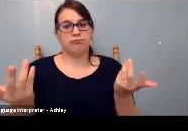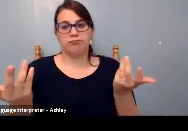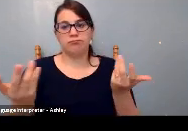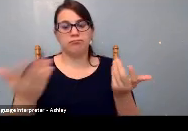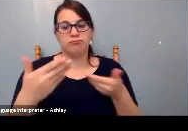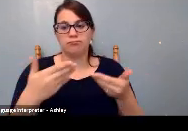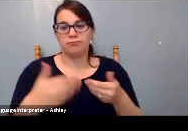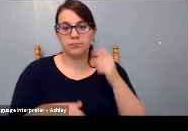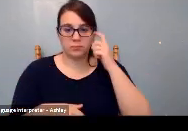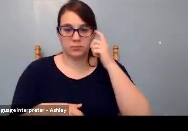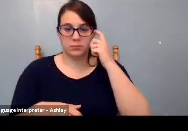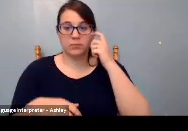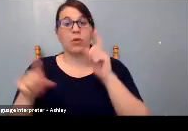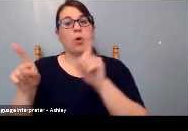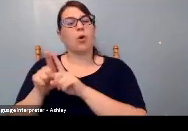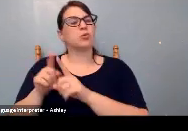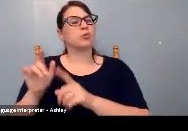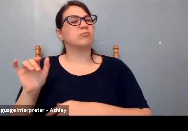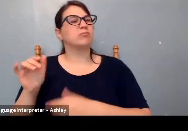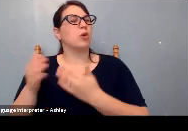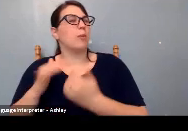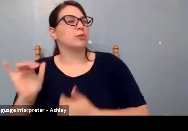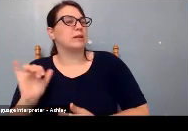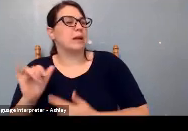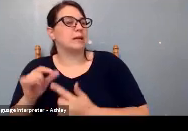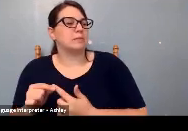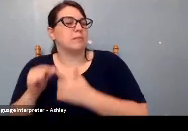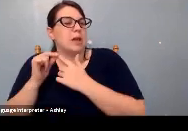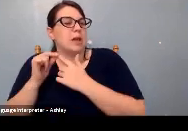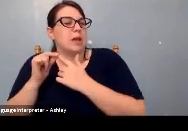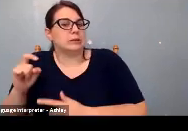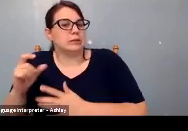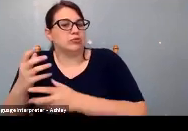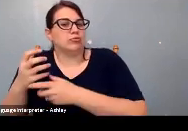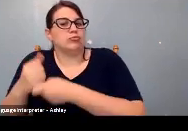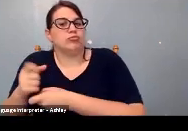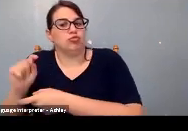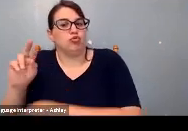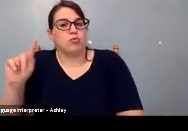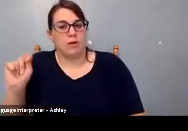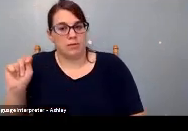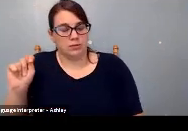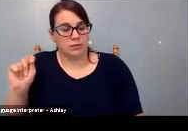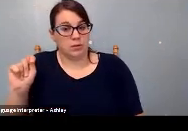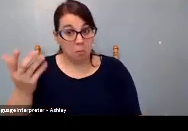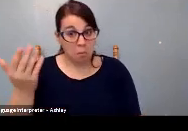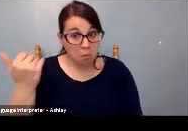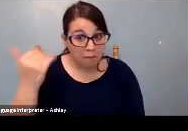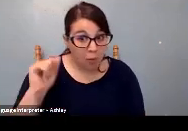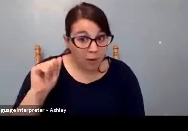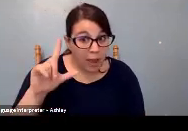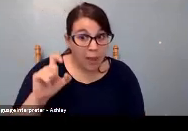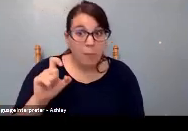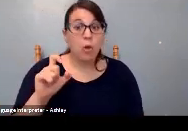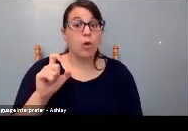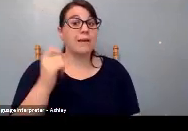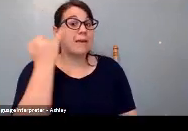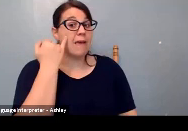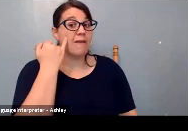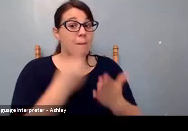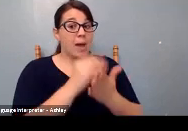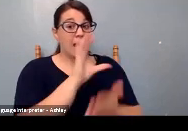functionality of a special needs trust. Prior to the ABLE Act, a special needs trust was the only way to shelter resources above